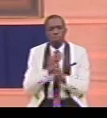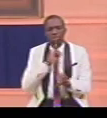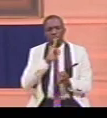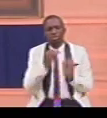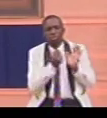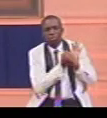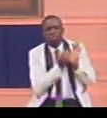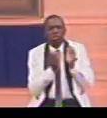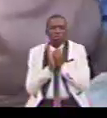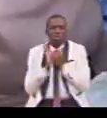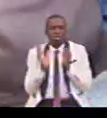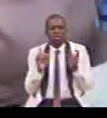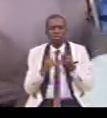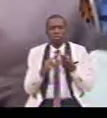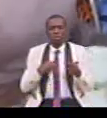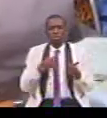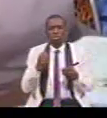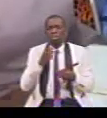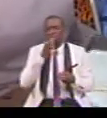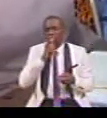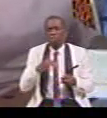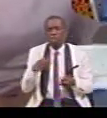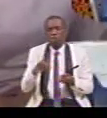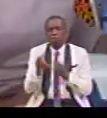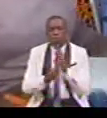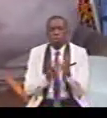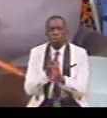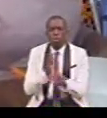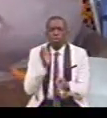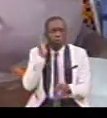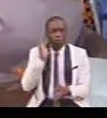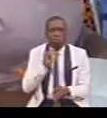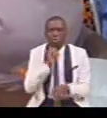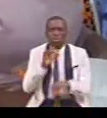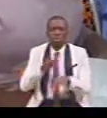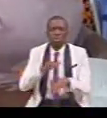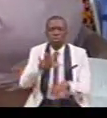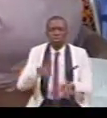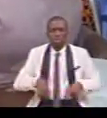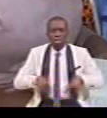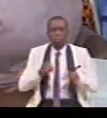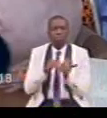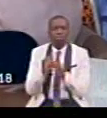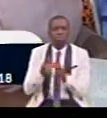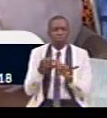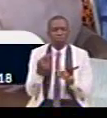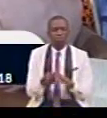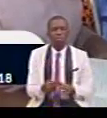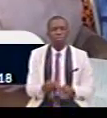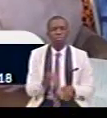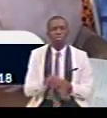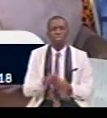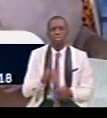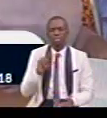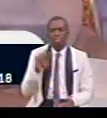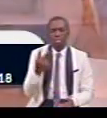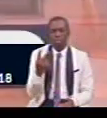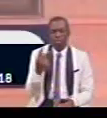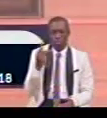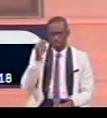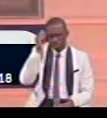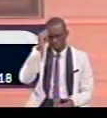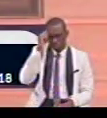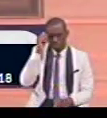of the world will not touch your life Timothy chapter 4 verse 18 second Timothy